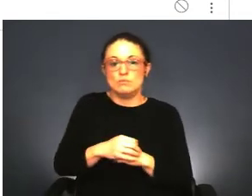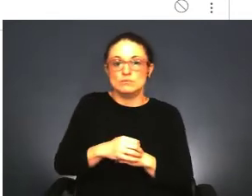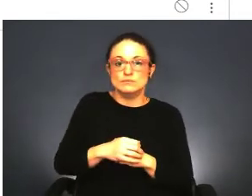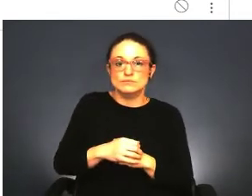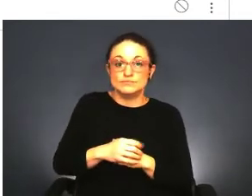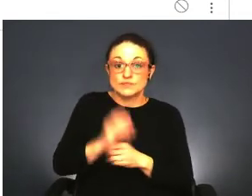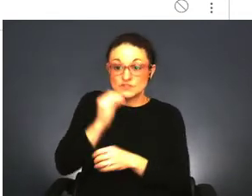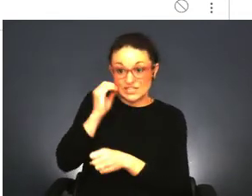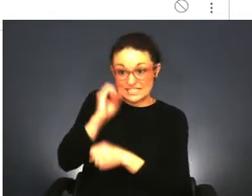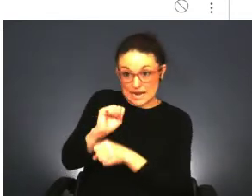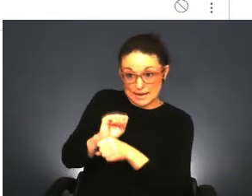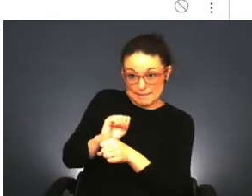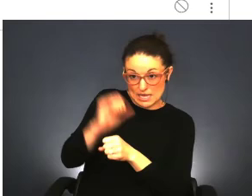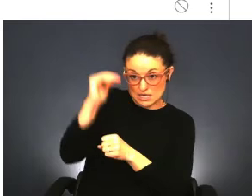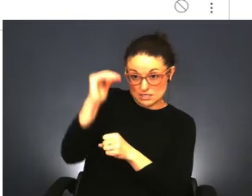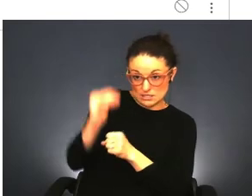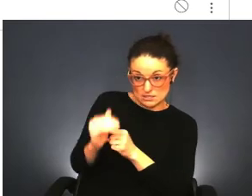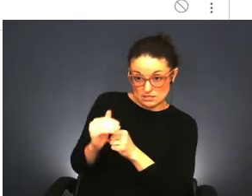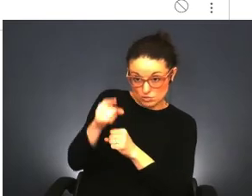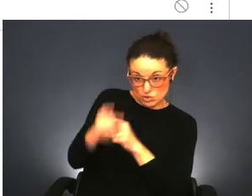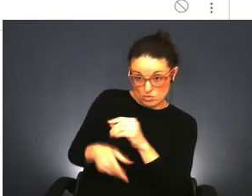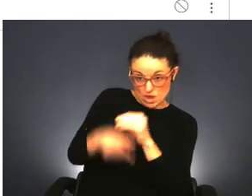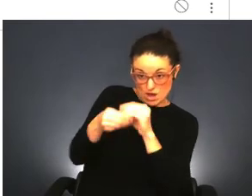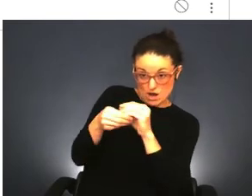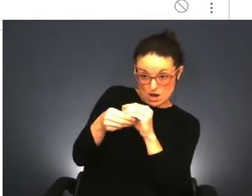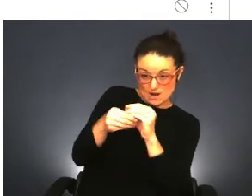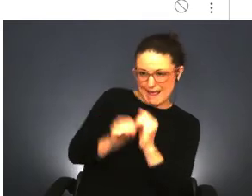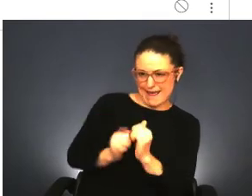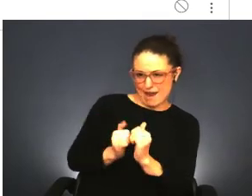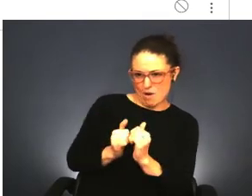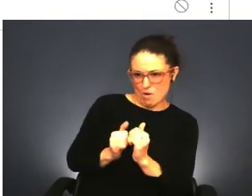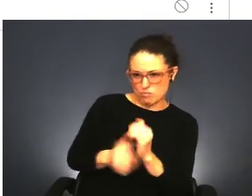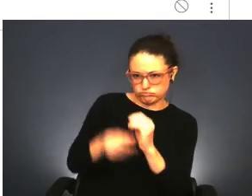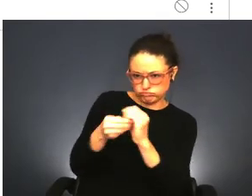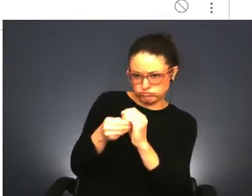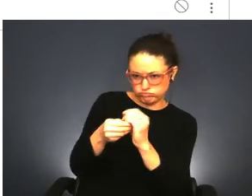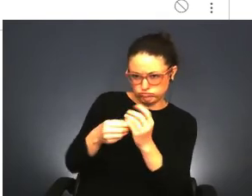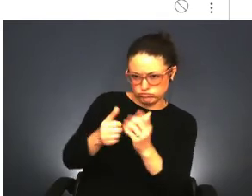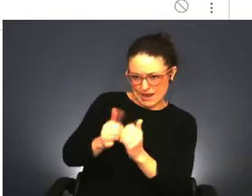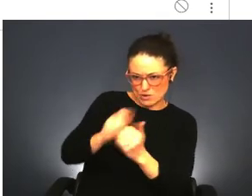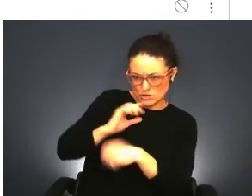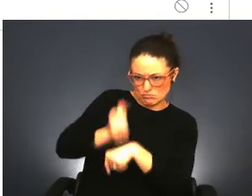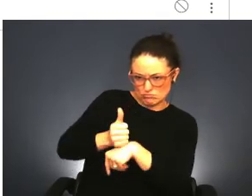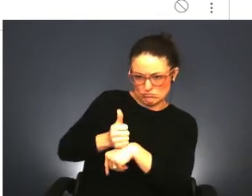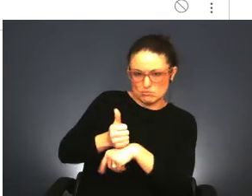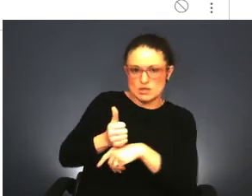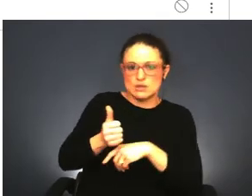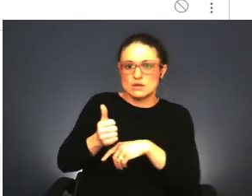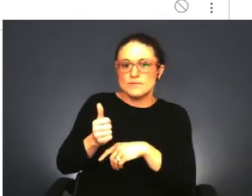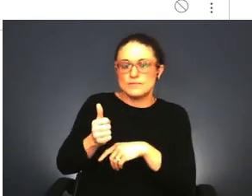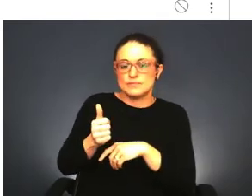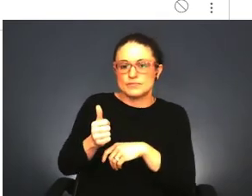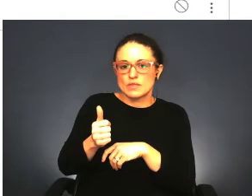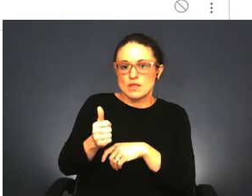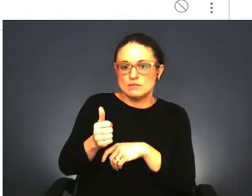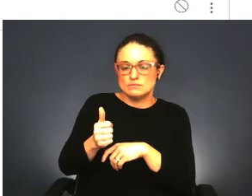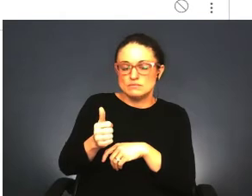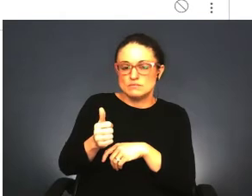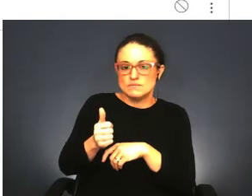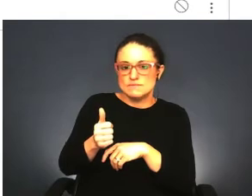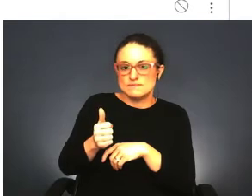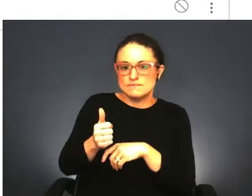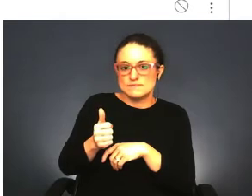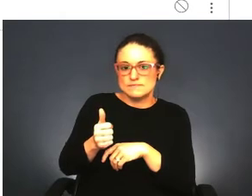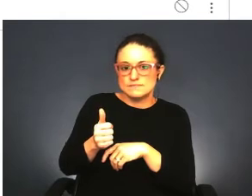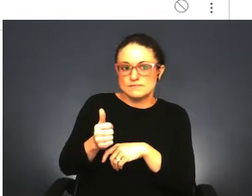an assignment, the way that you build it, the way that you set the settings will tell Canvas's gradebook